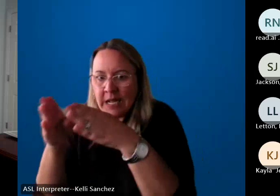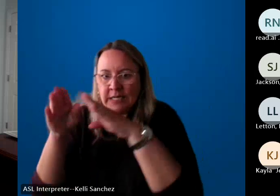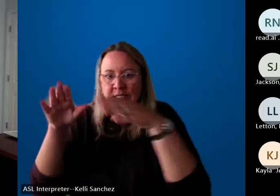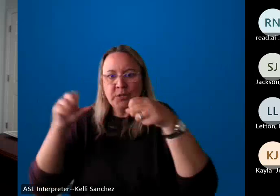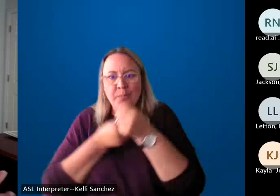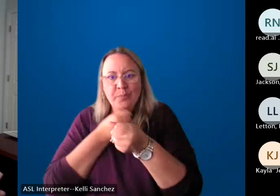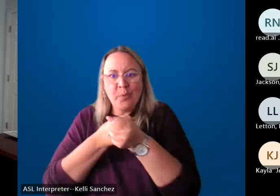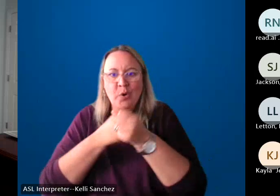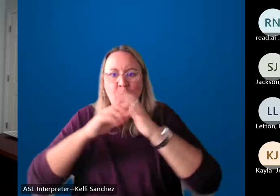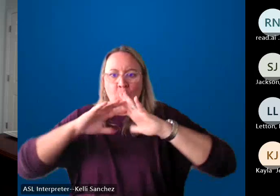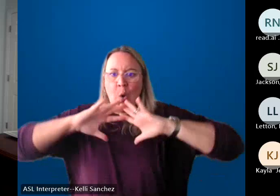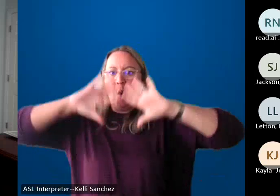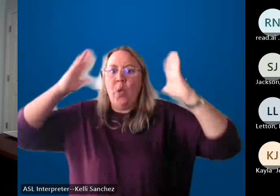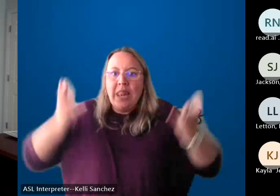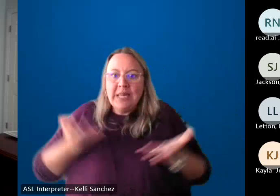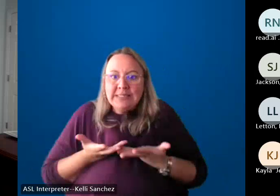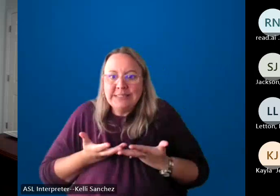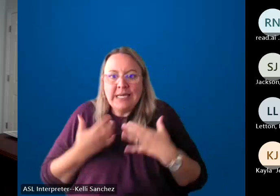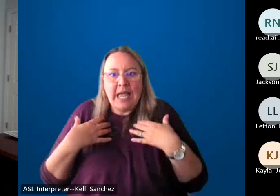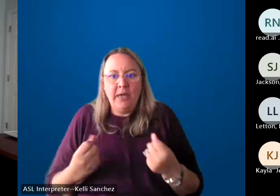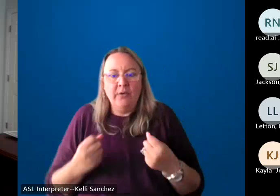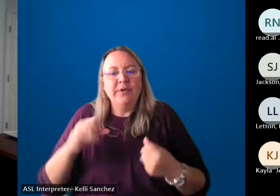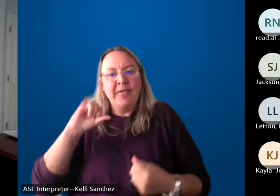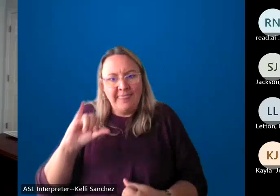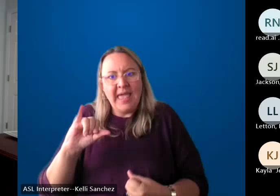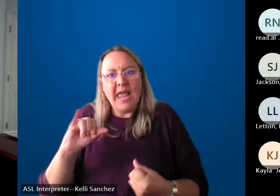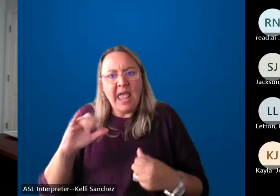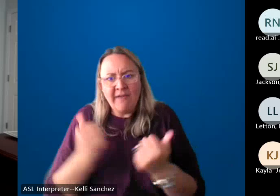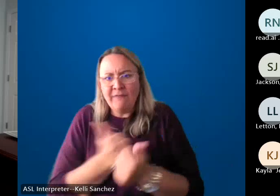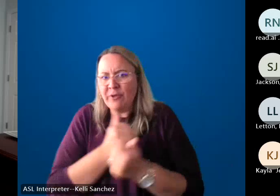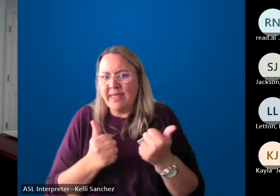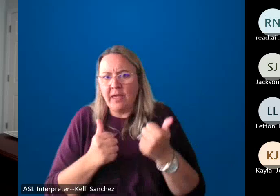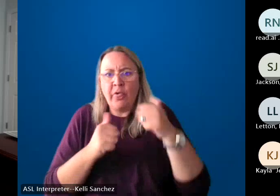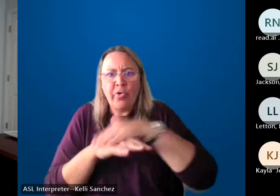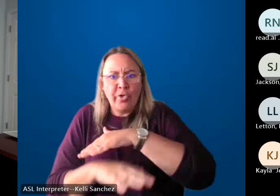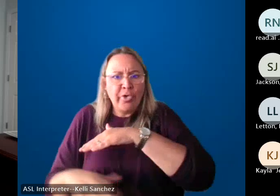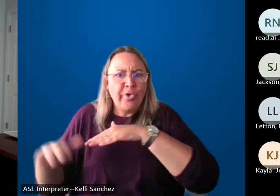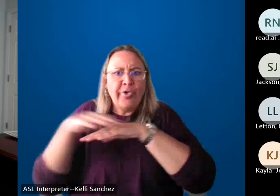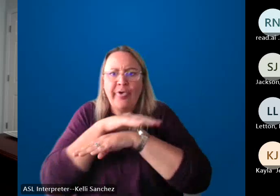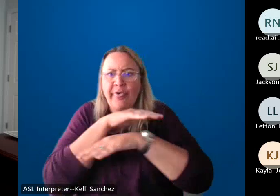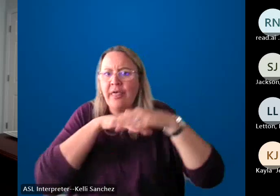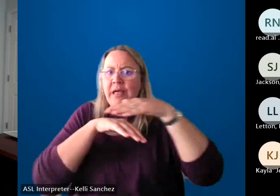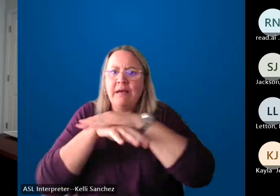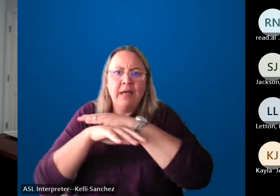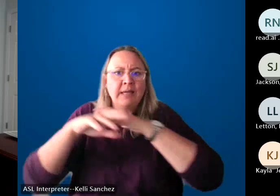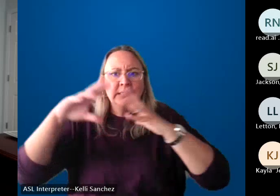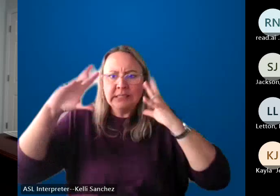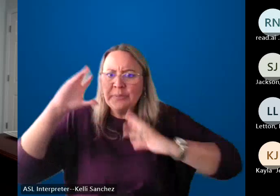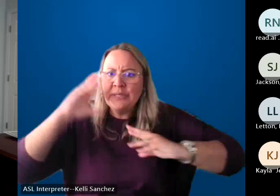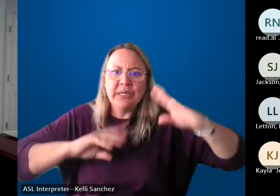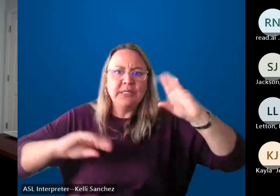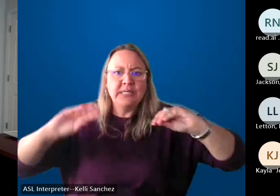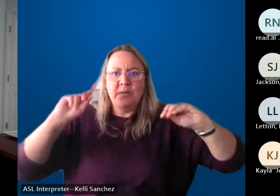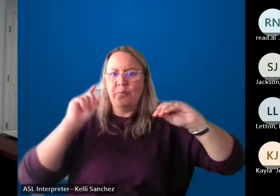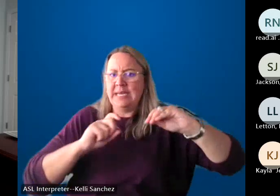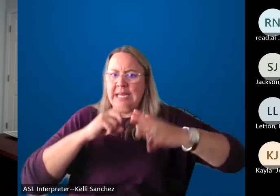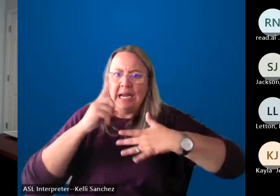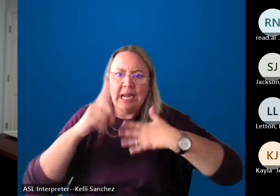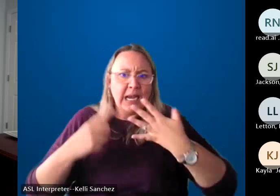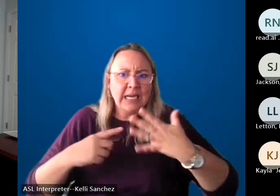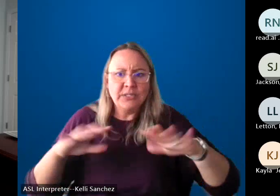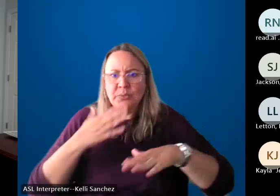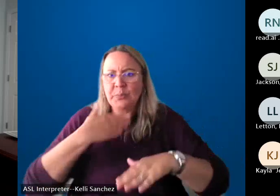understanding that these both overlap and intersect and are a part of the individual's lived experience, and we need these things in order to be